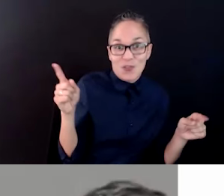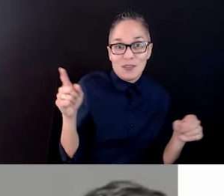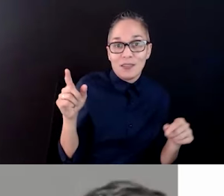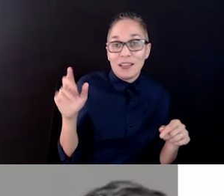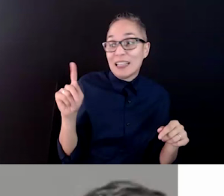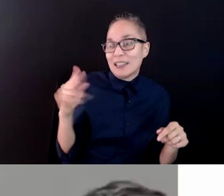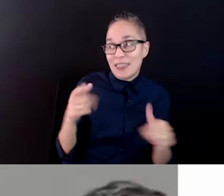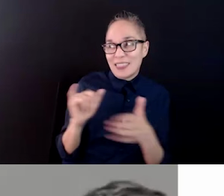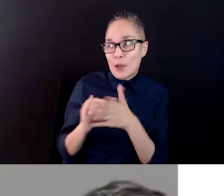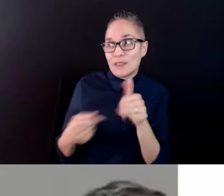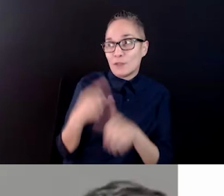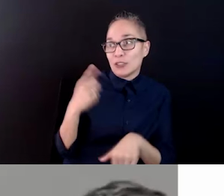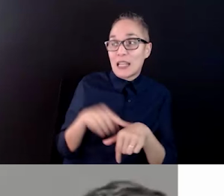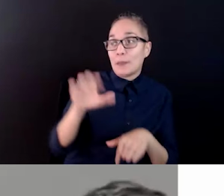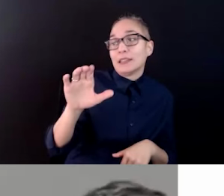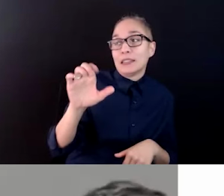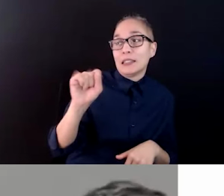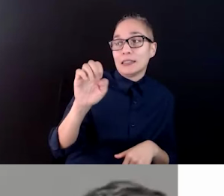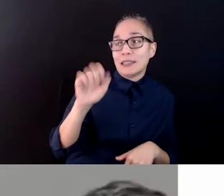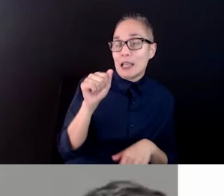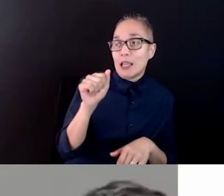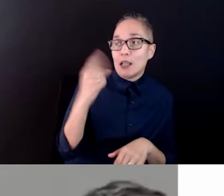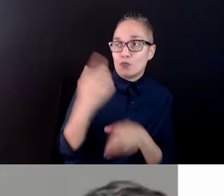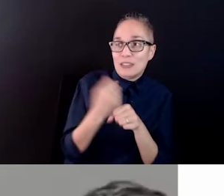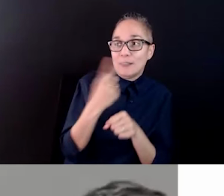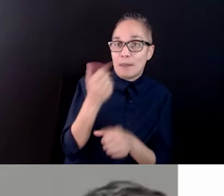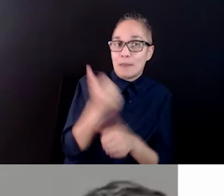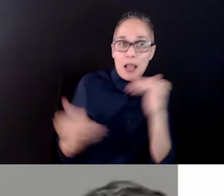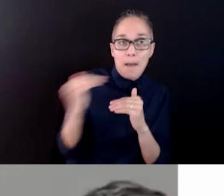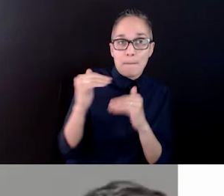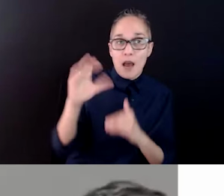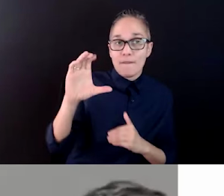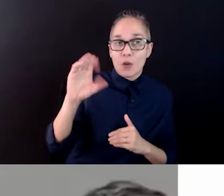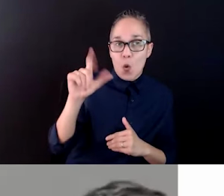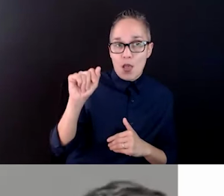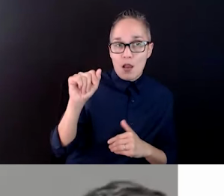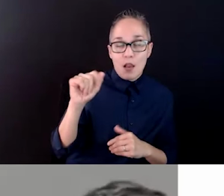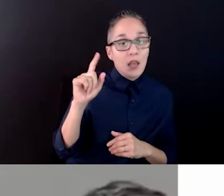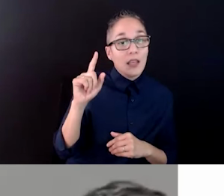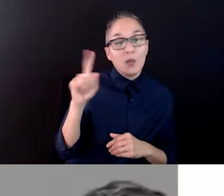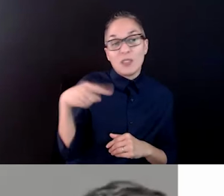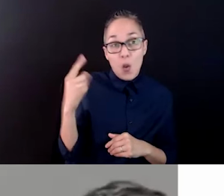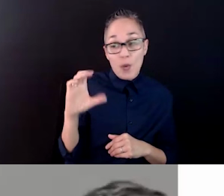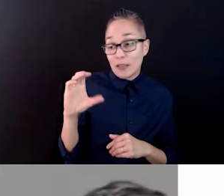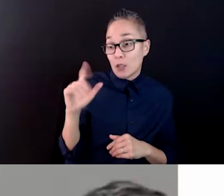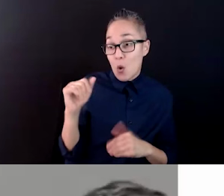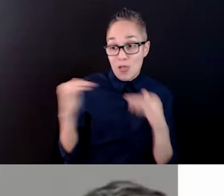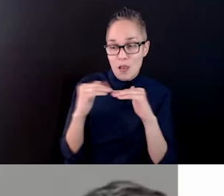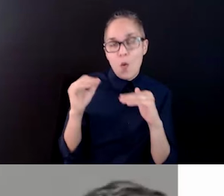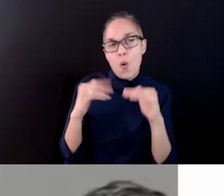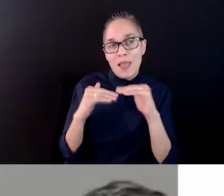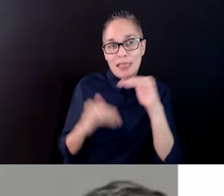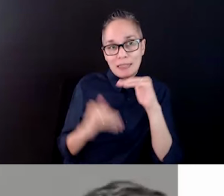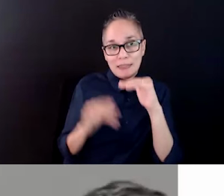first time CSEA had gotten anything above COLA in decades, right? It was always just COLA or less than COLA. Yes, we were